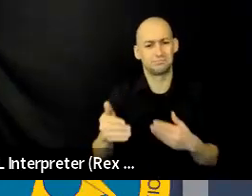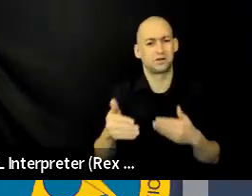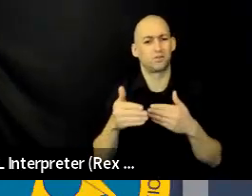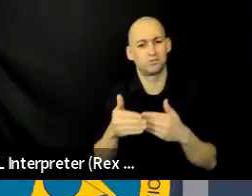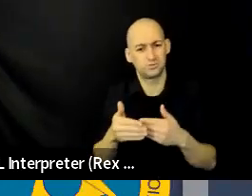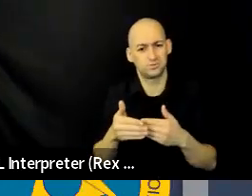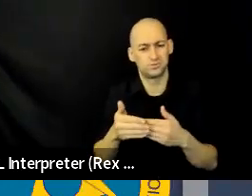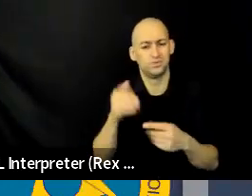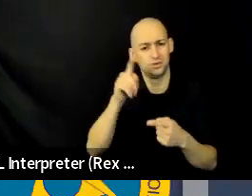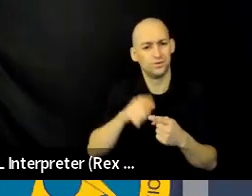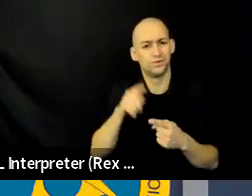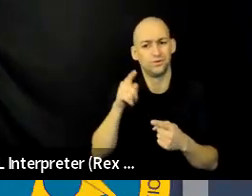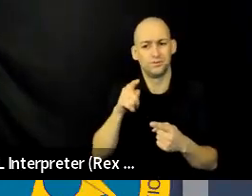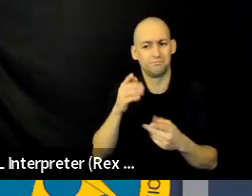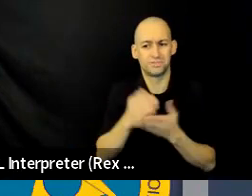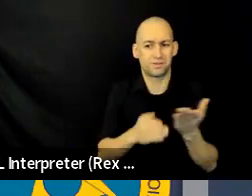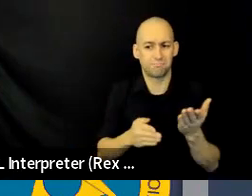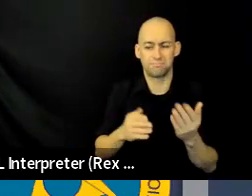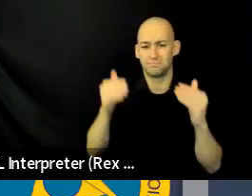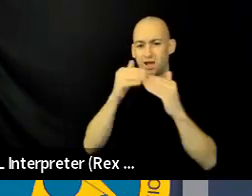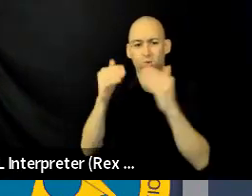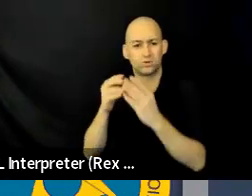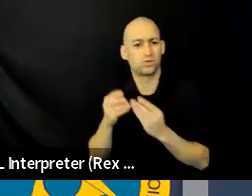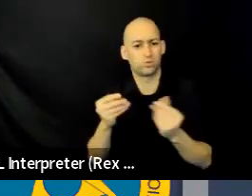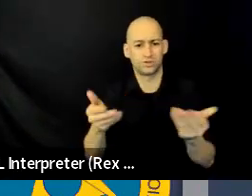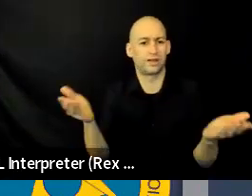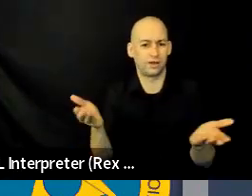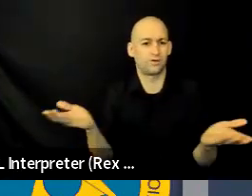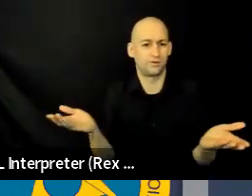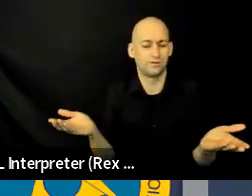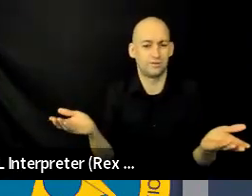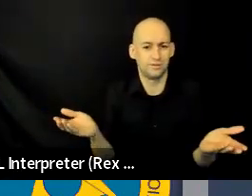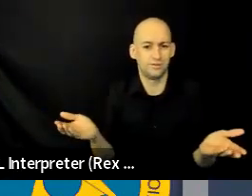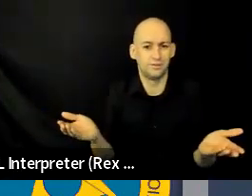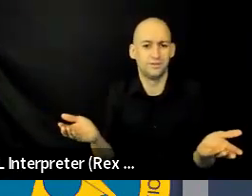to some equitable solution here,